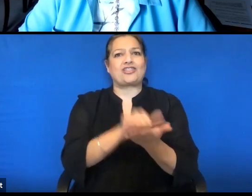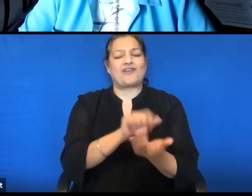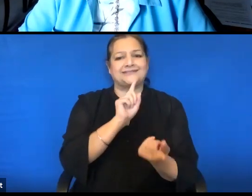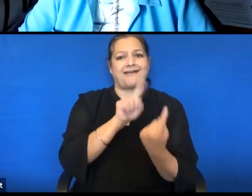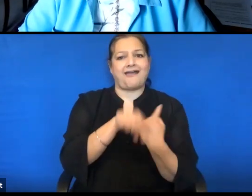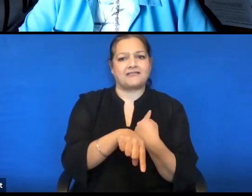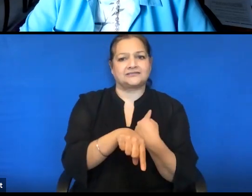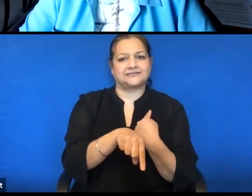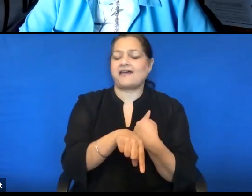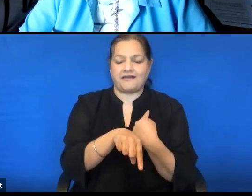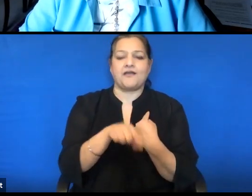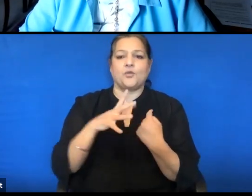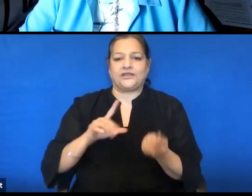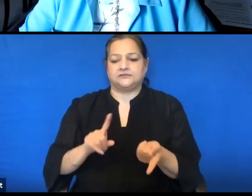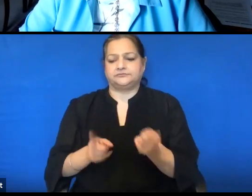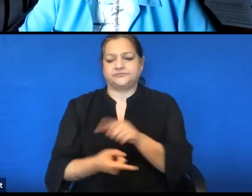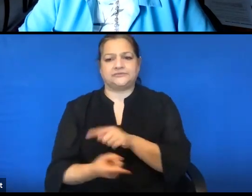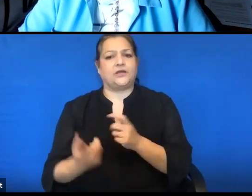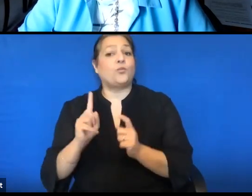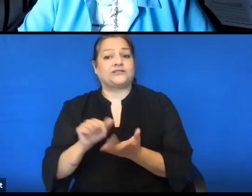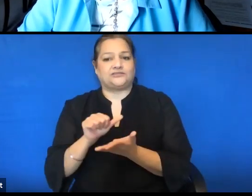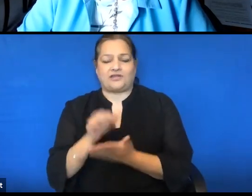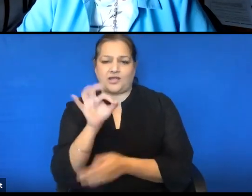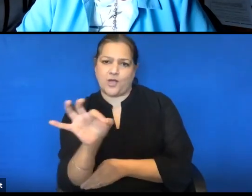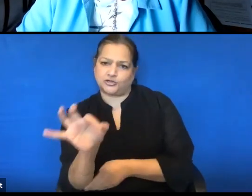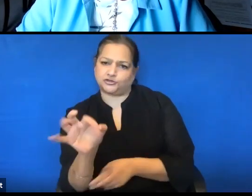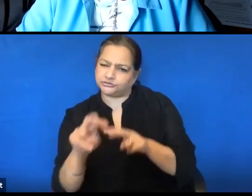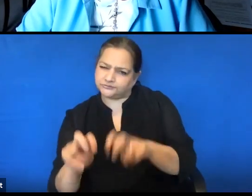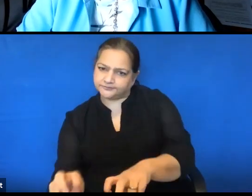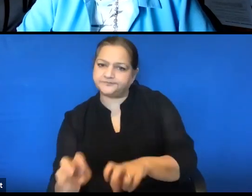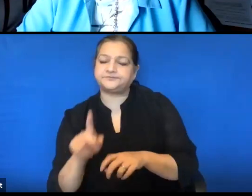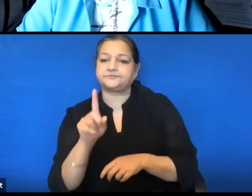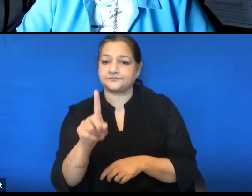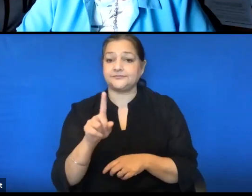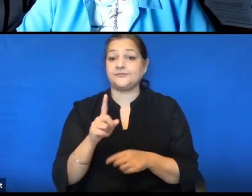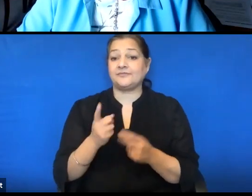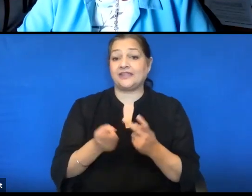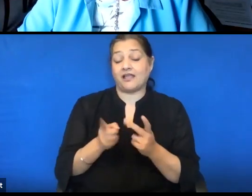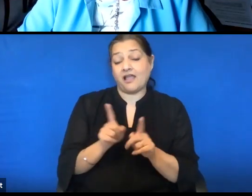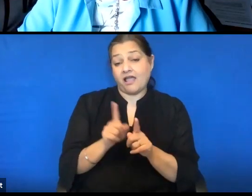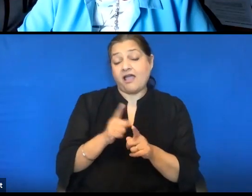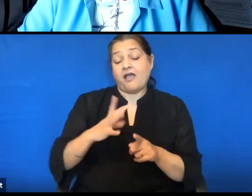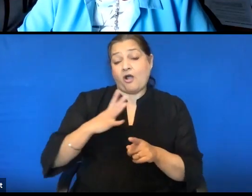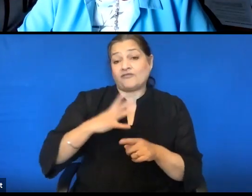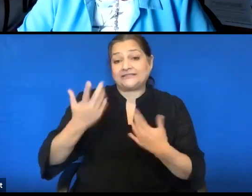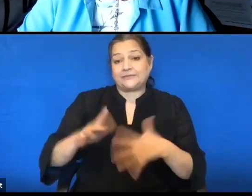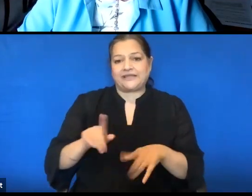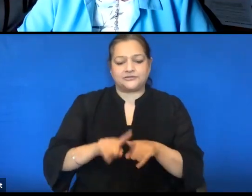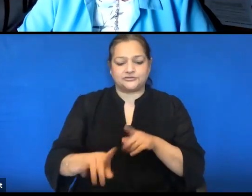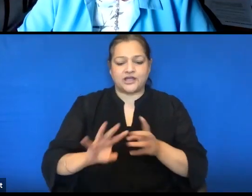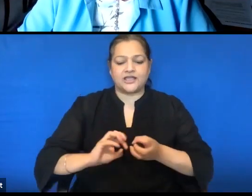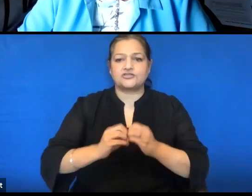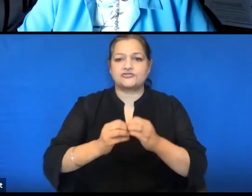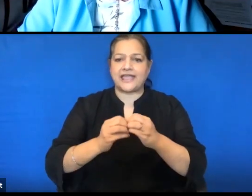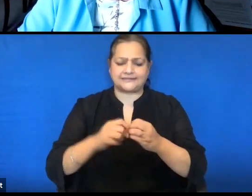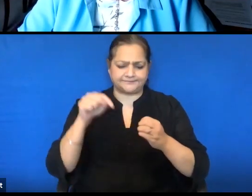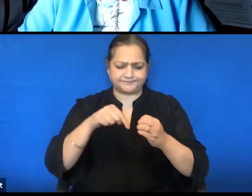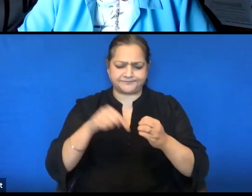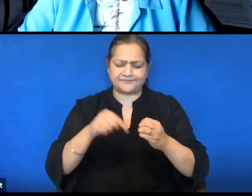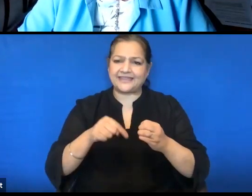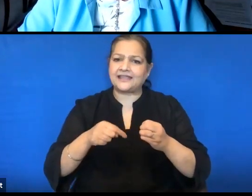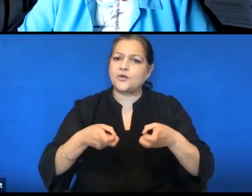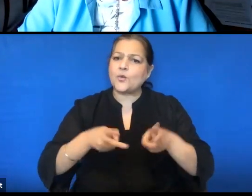system on its head. And just one very final point. I've already been trying to create a way that we can start to